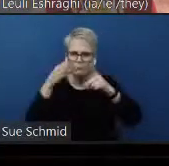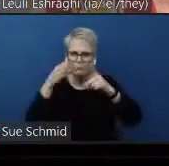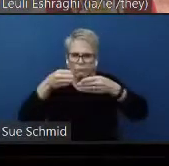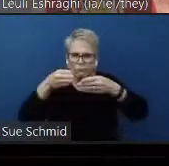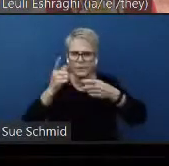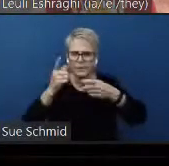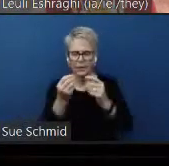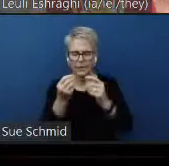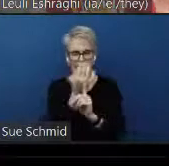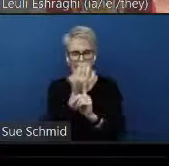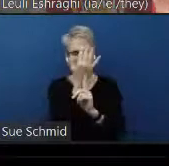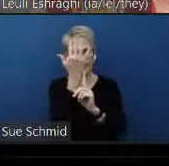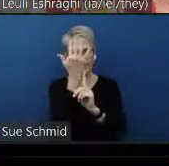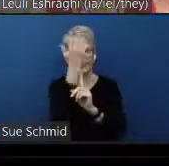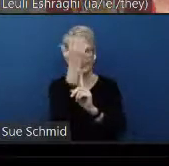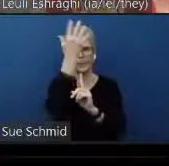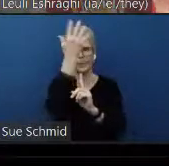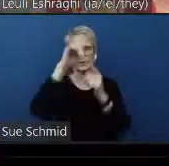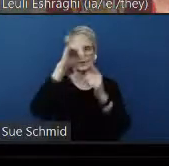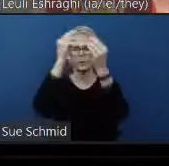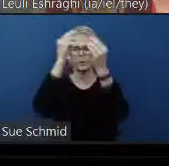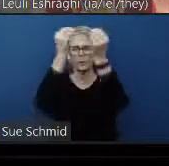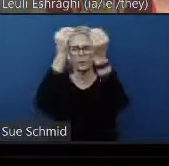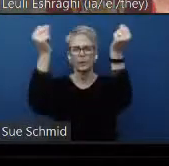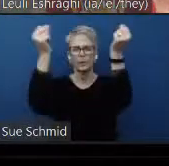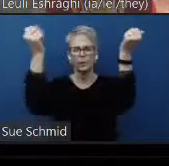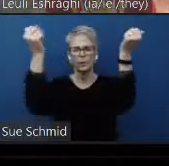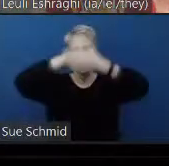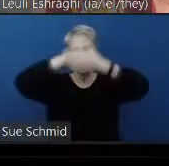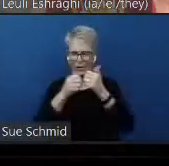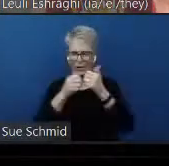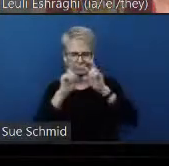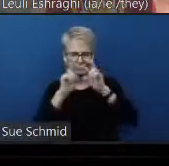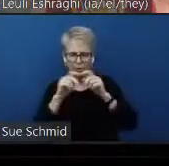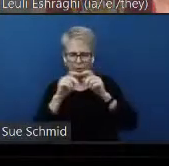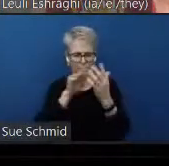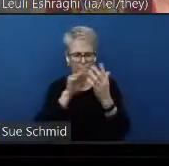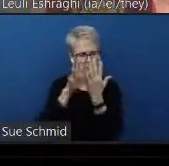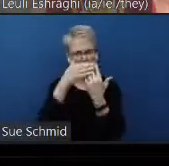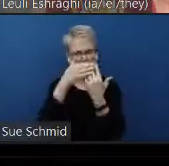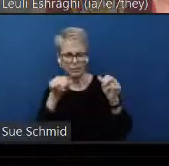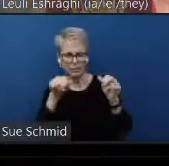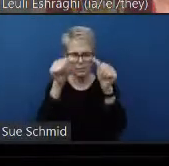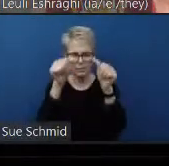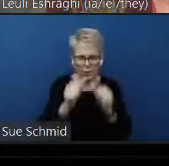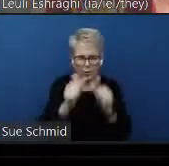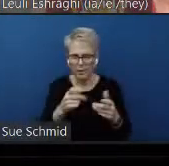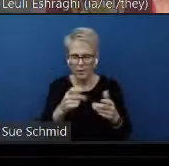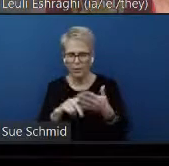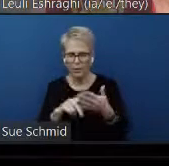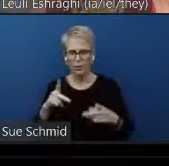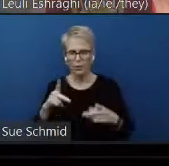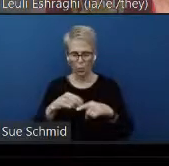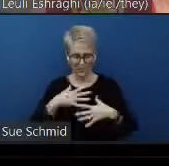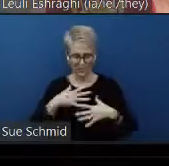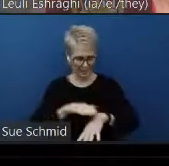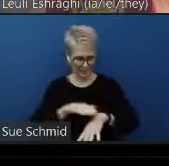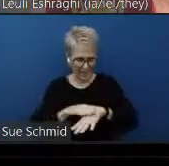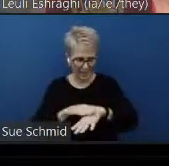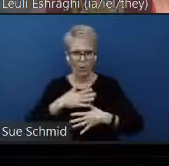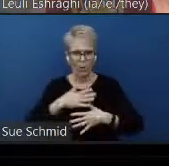that recedes into the darkness. You try to make sense of the shadows. You are there when skin is breathing,